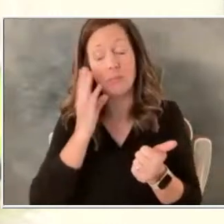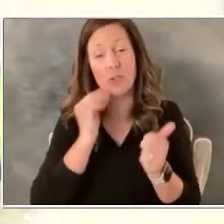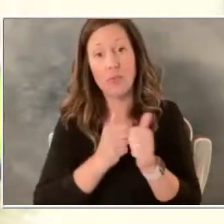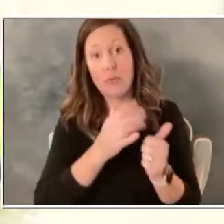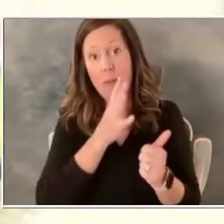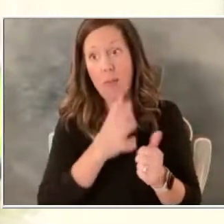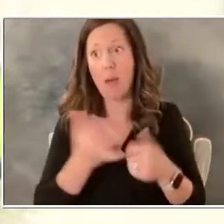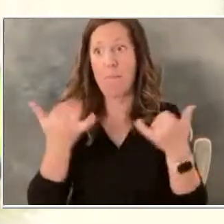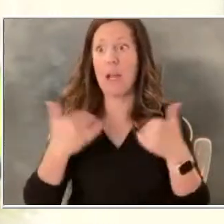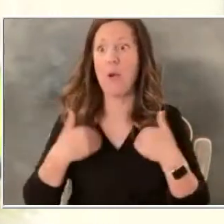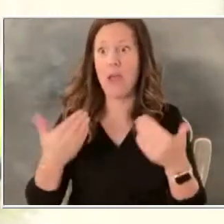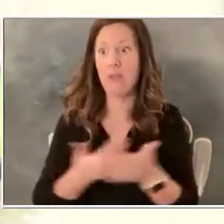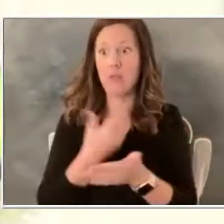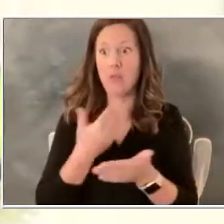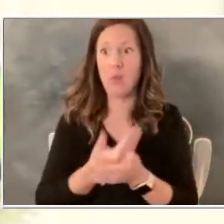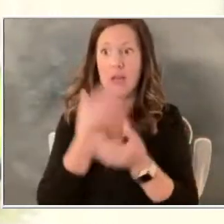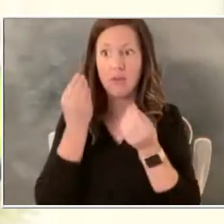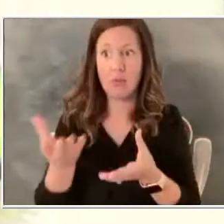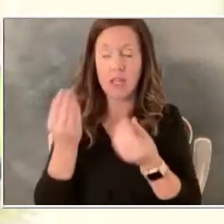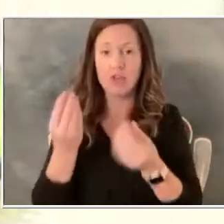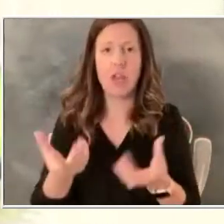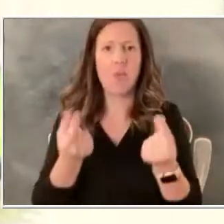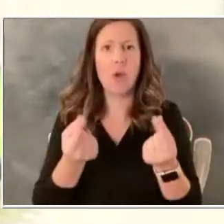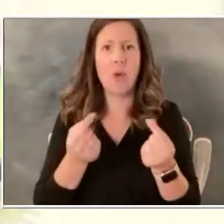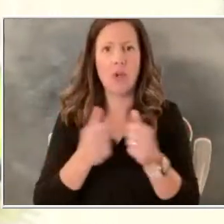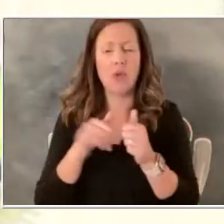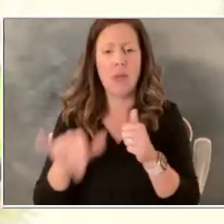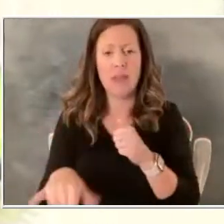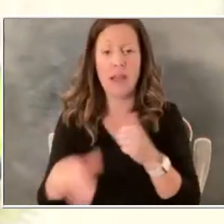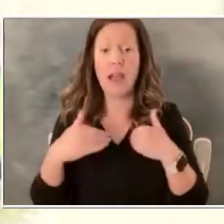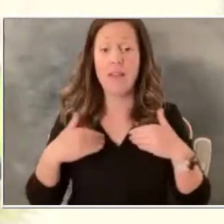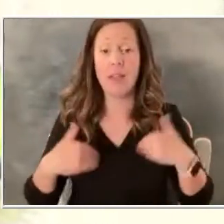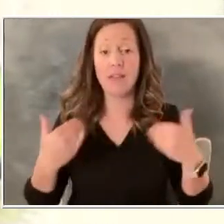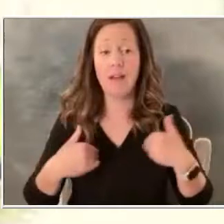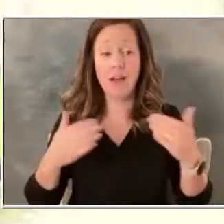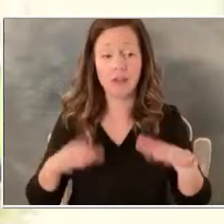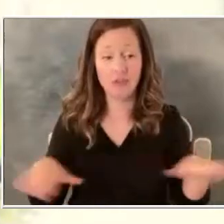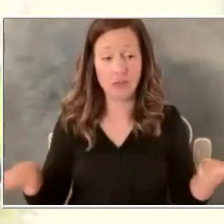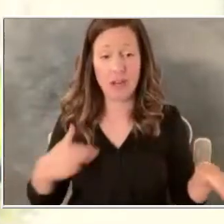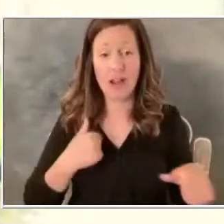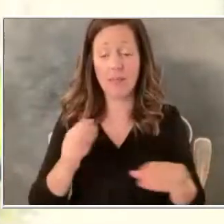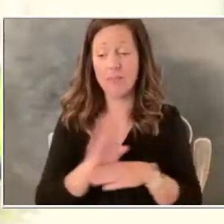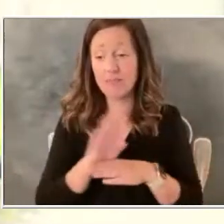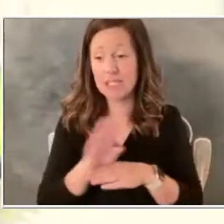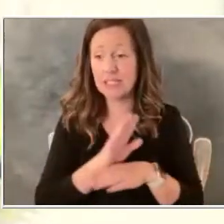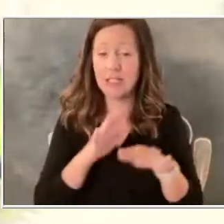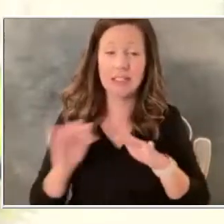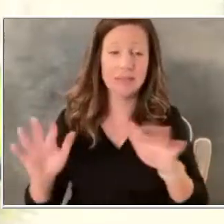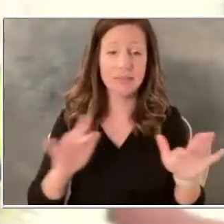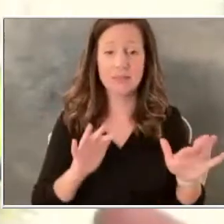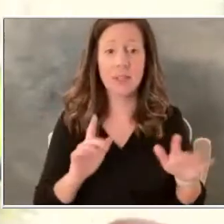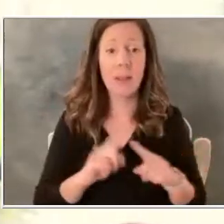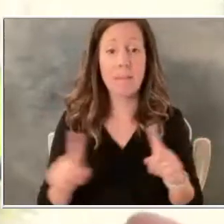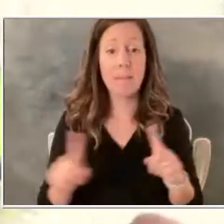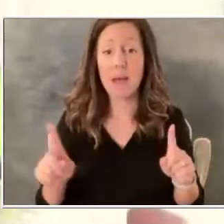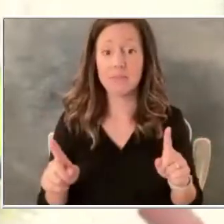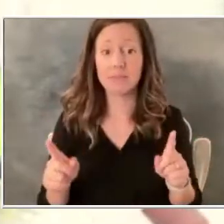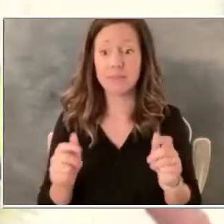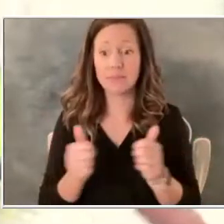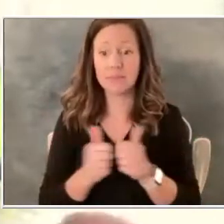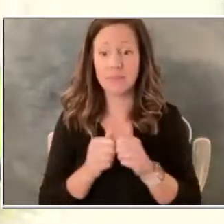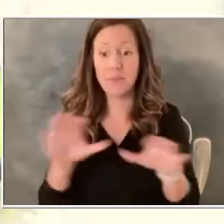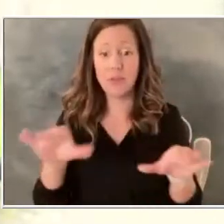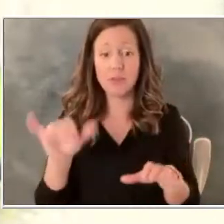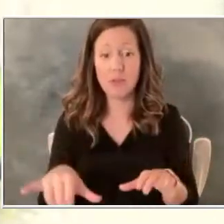new information, and what do I do with it? And I have young children at home, and I'm busy, and how do I? But by doing that is